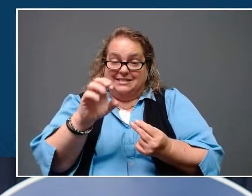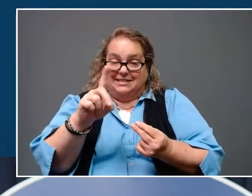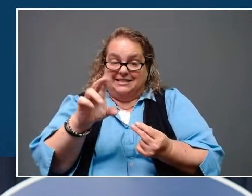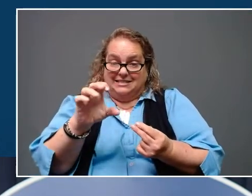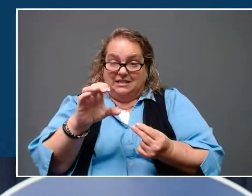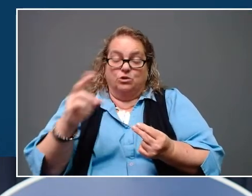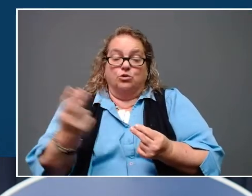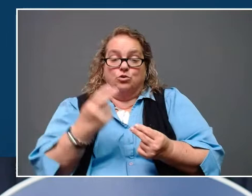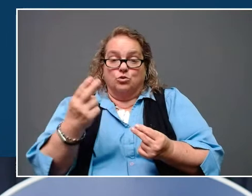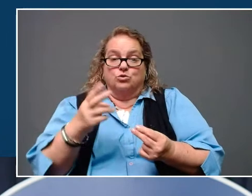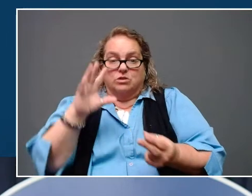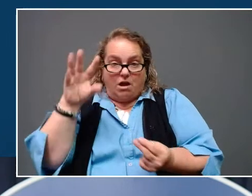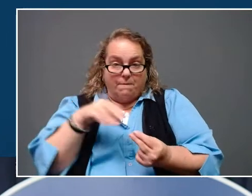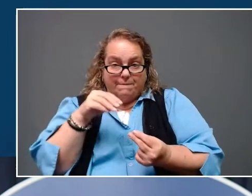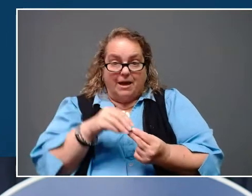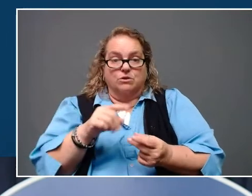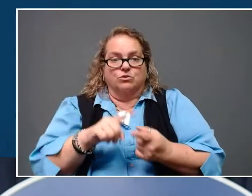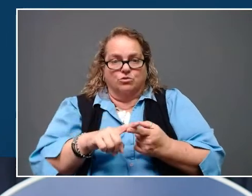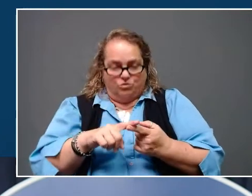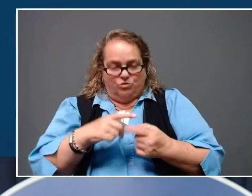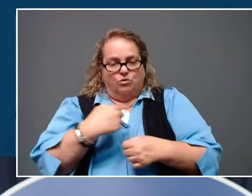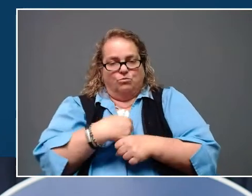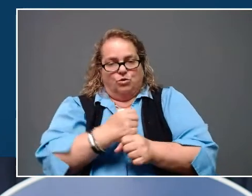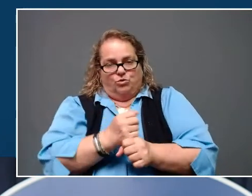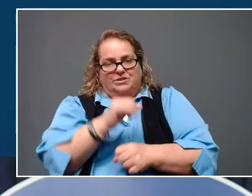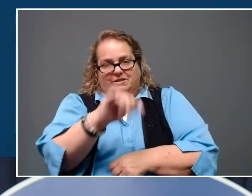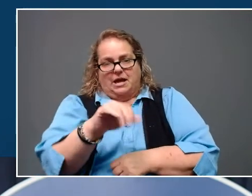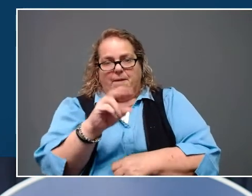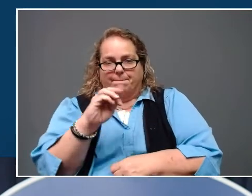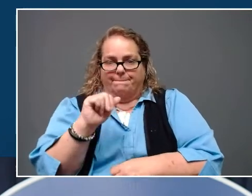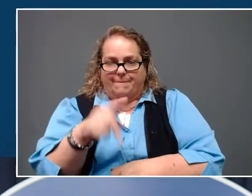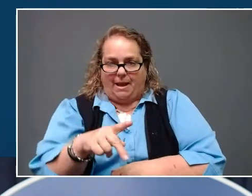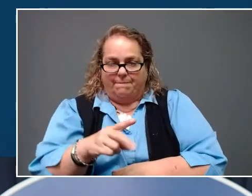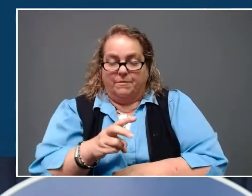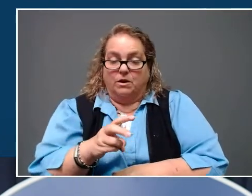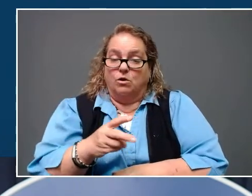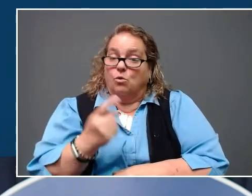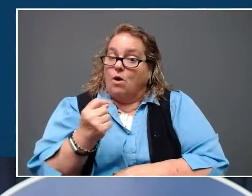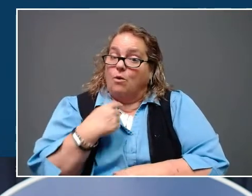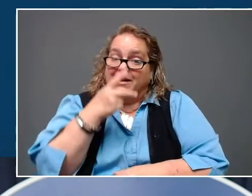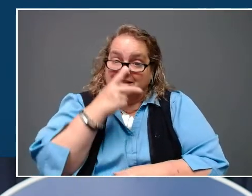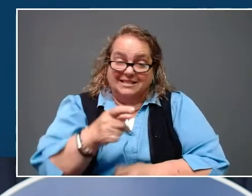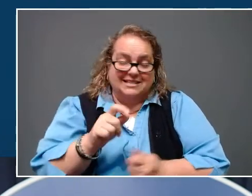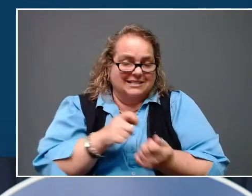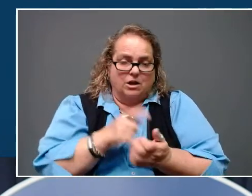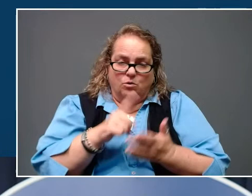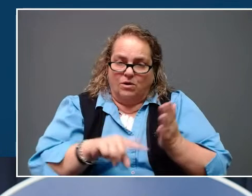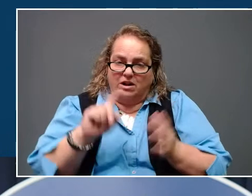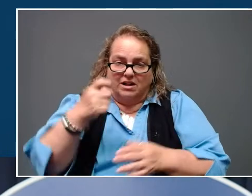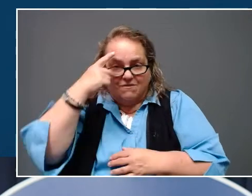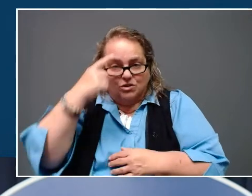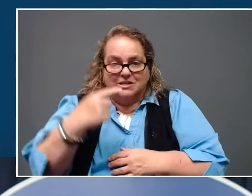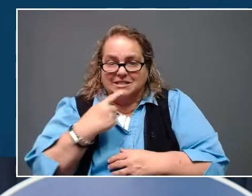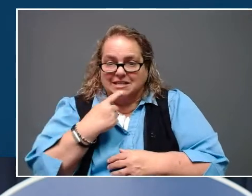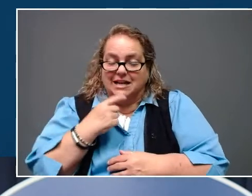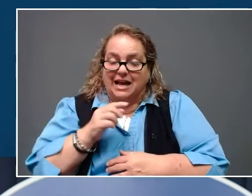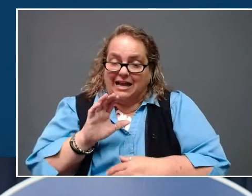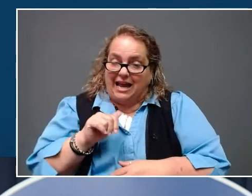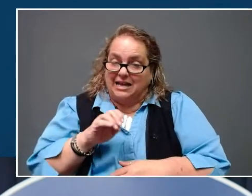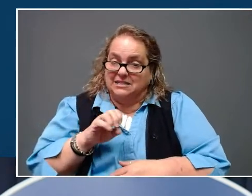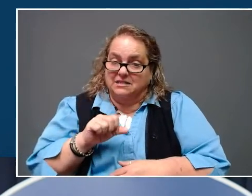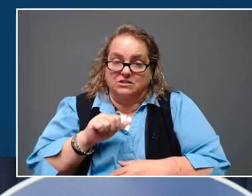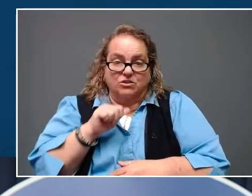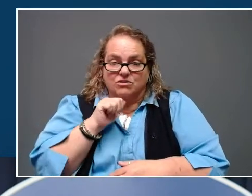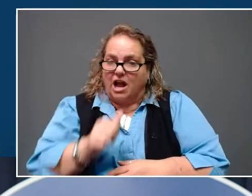combines through a formula to produce this, because what we've seen is exactly what the governor said. The cases are not translating